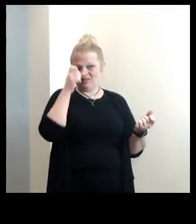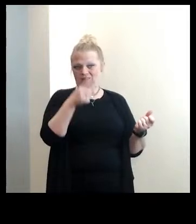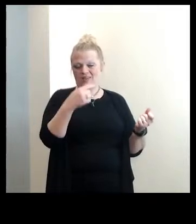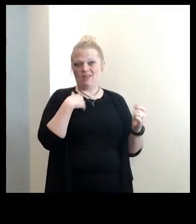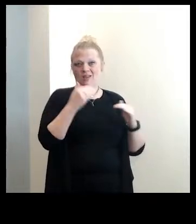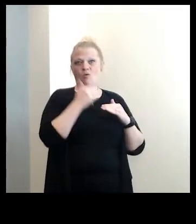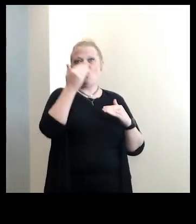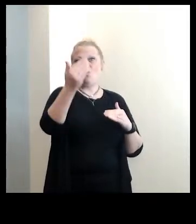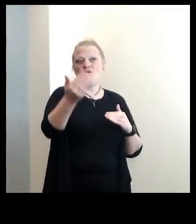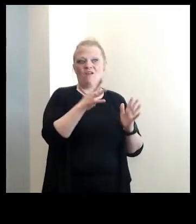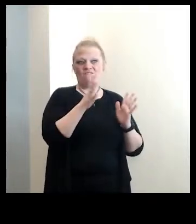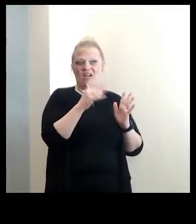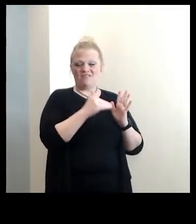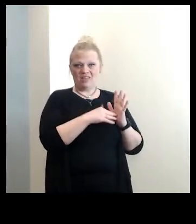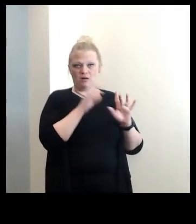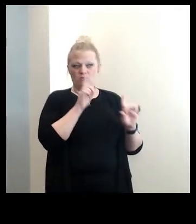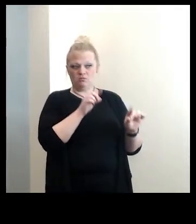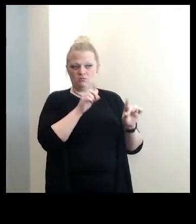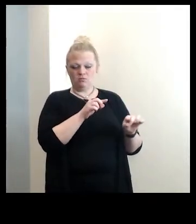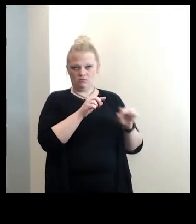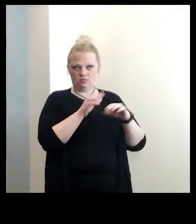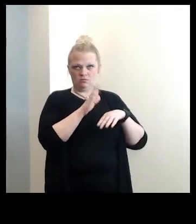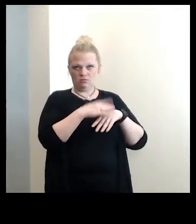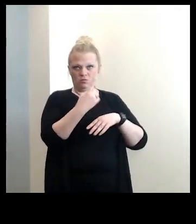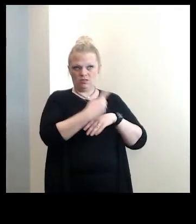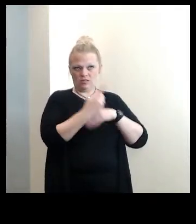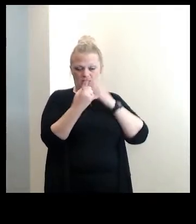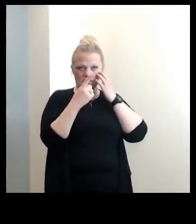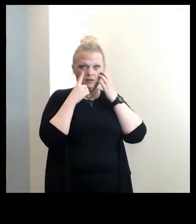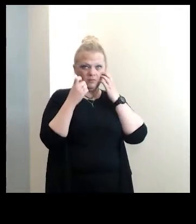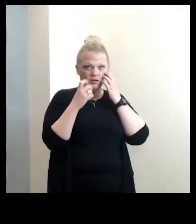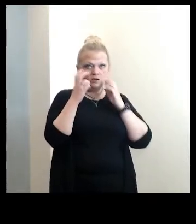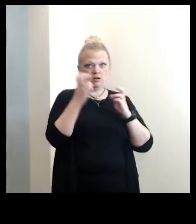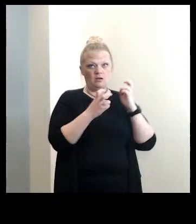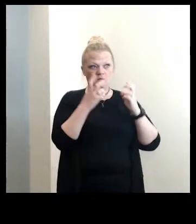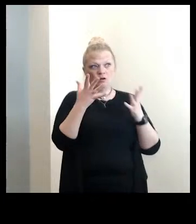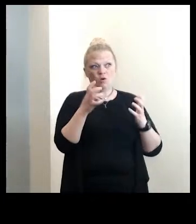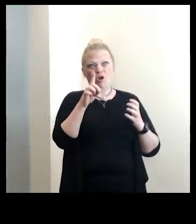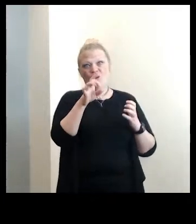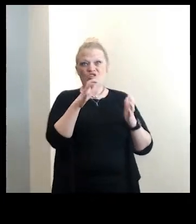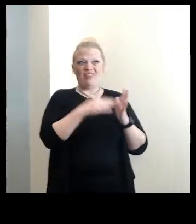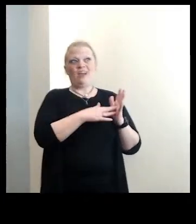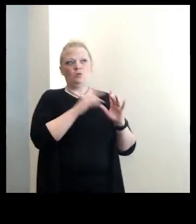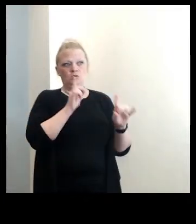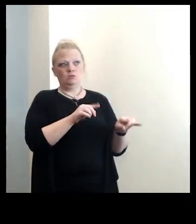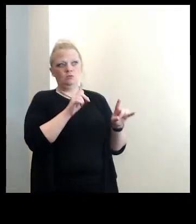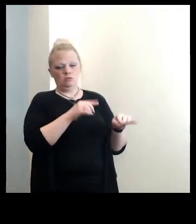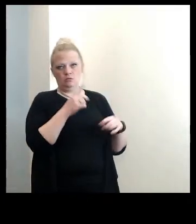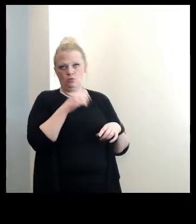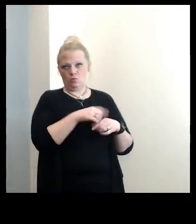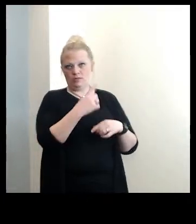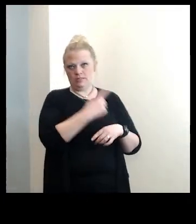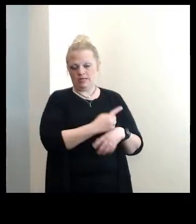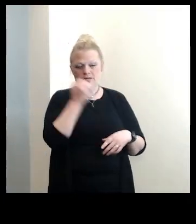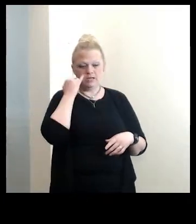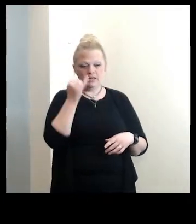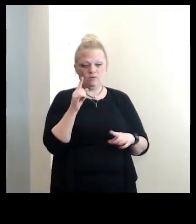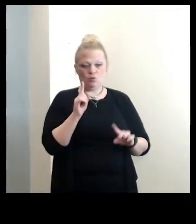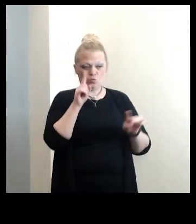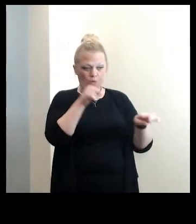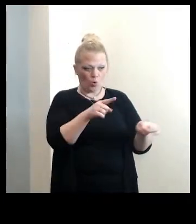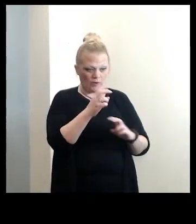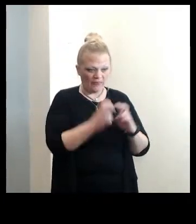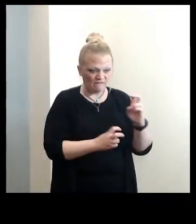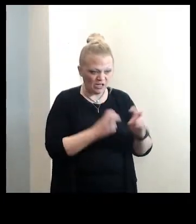than 5,000 attendees on any one day. As you know, the fairgrounds wants to get 100,000 attendees in a day. If you go to the fairgrounds, there are